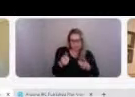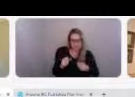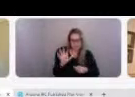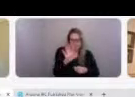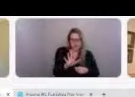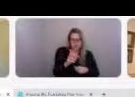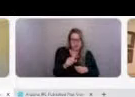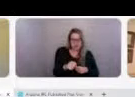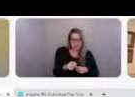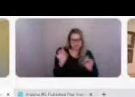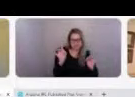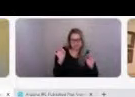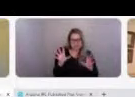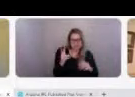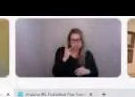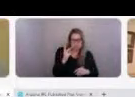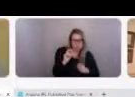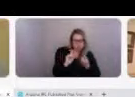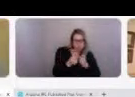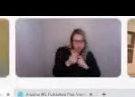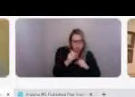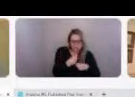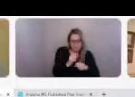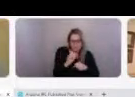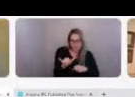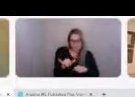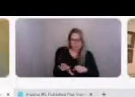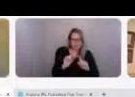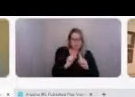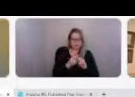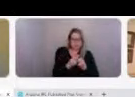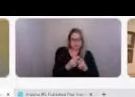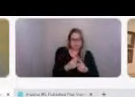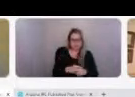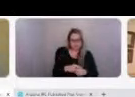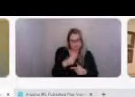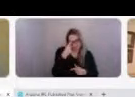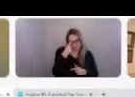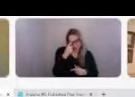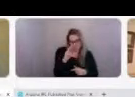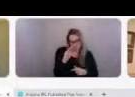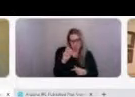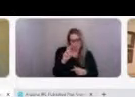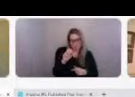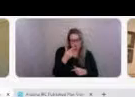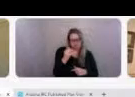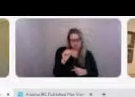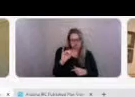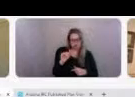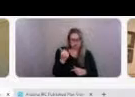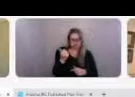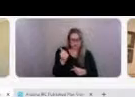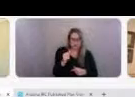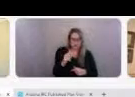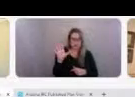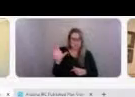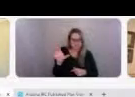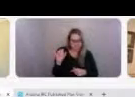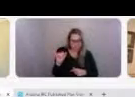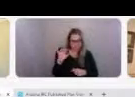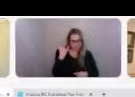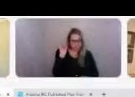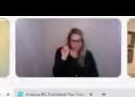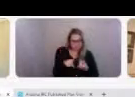see changes made to that district that a for marginal gains and communities of interest would make it less competitive